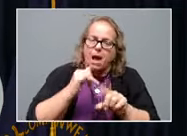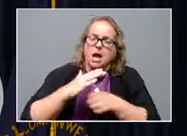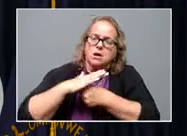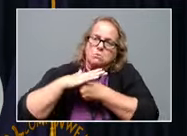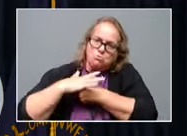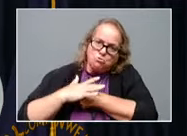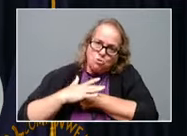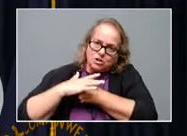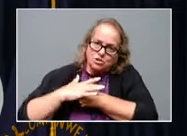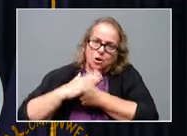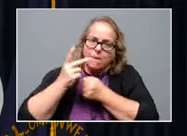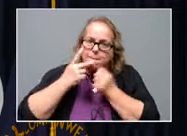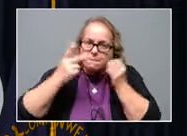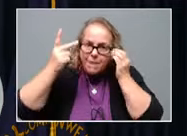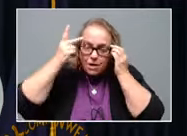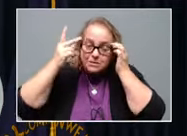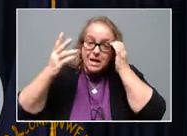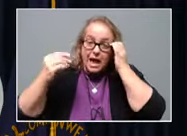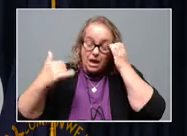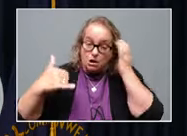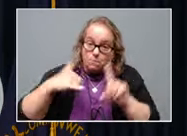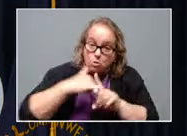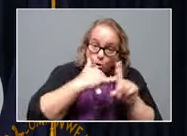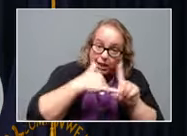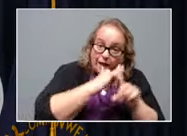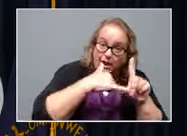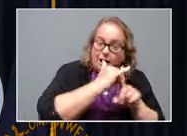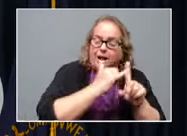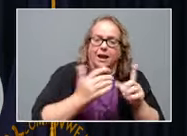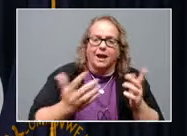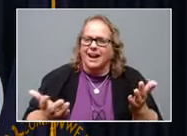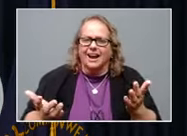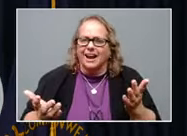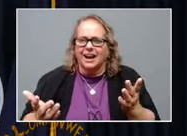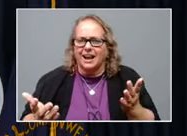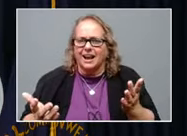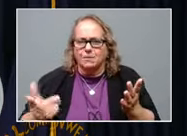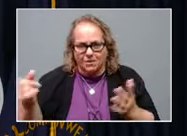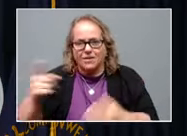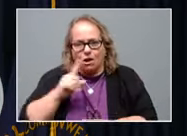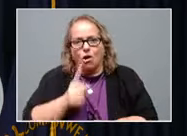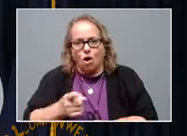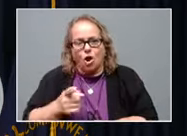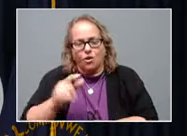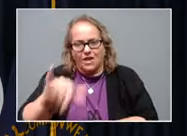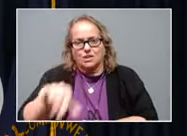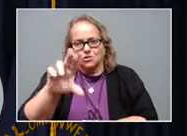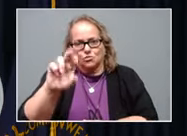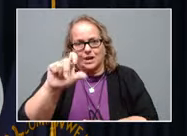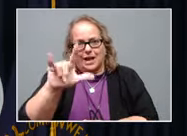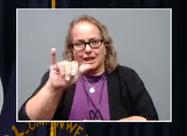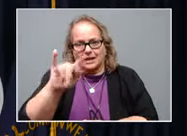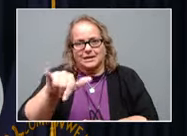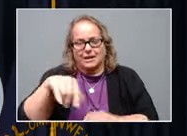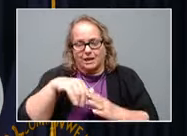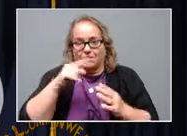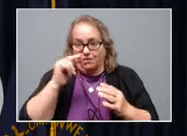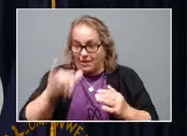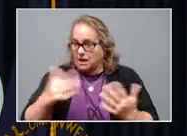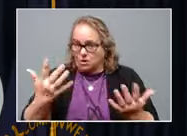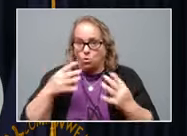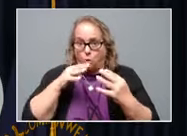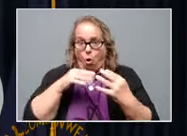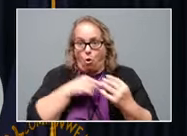and attempted bullying that we see out there. But they are. That's just the reality we face in the war we're in. And when you had